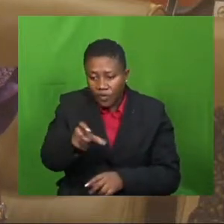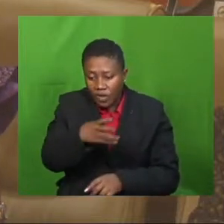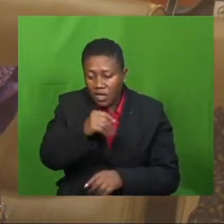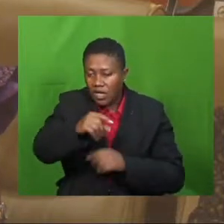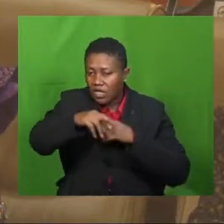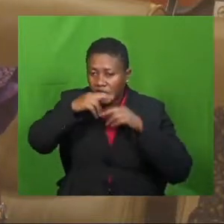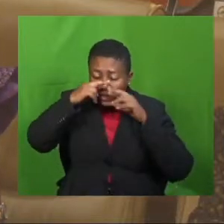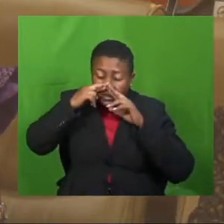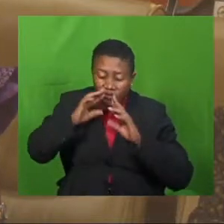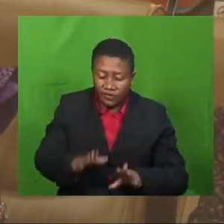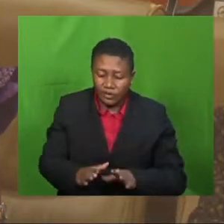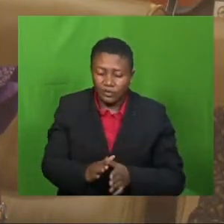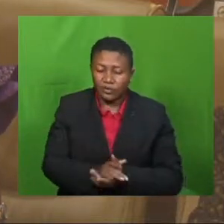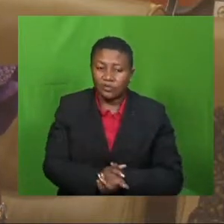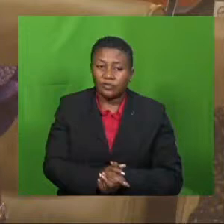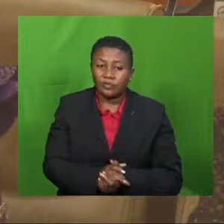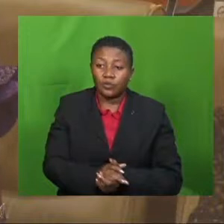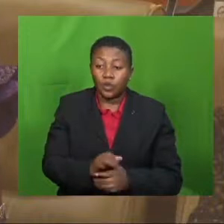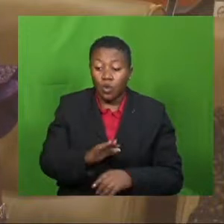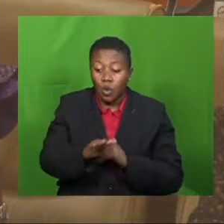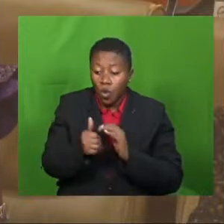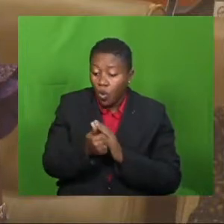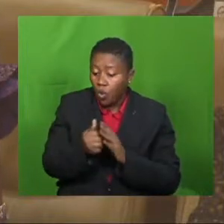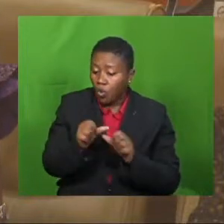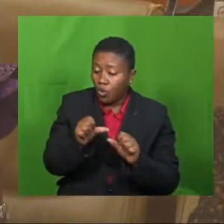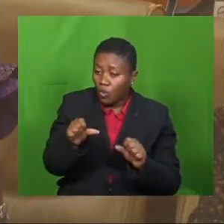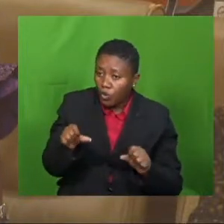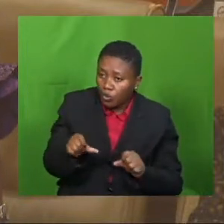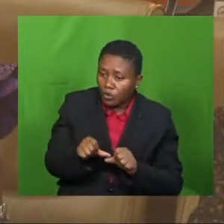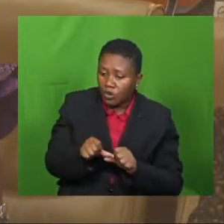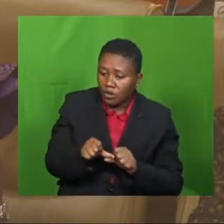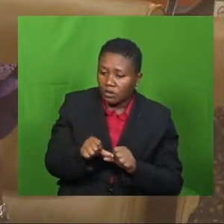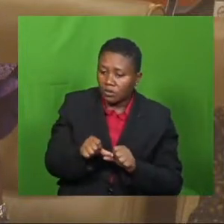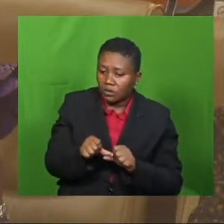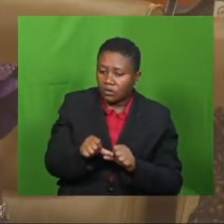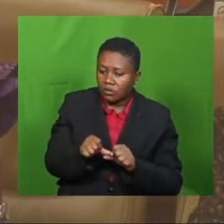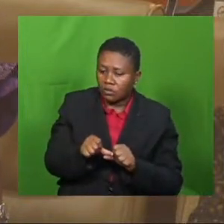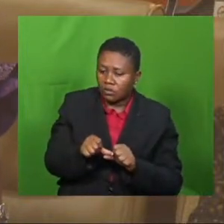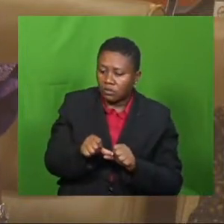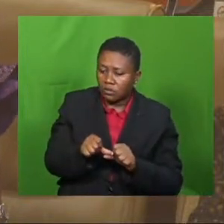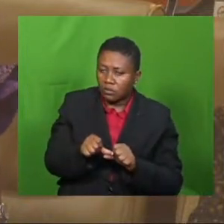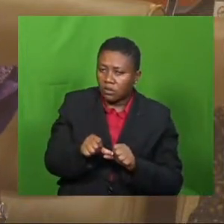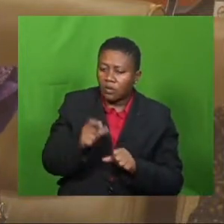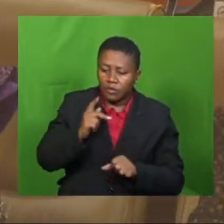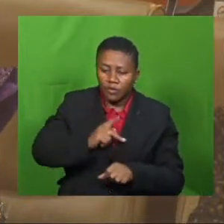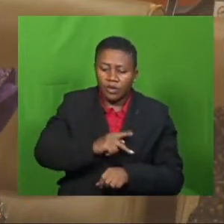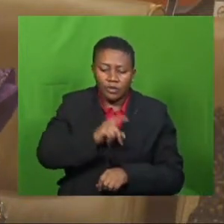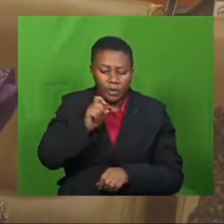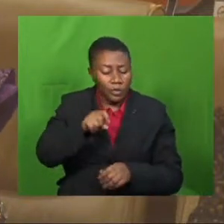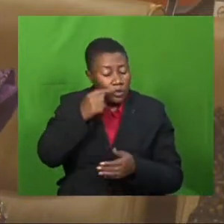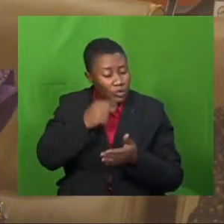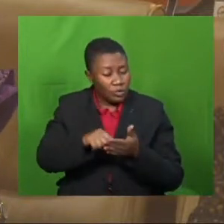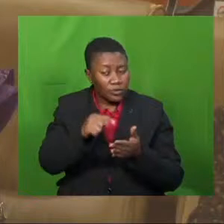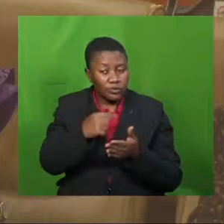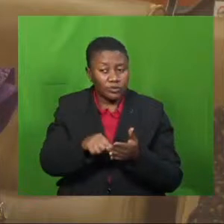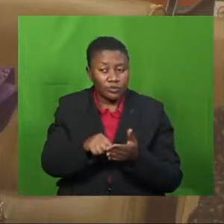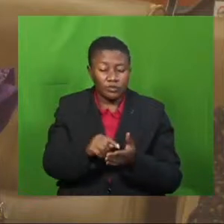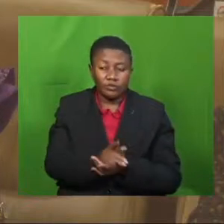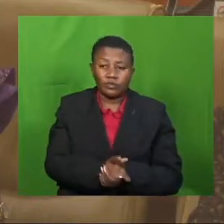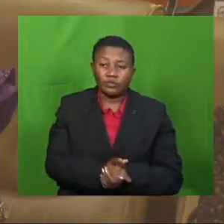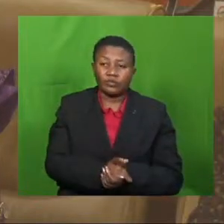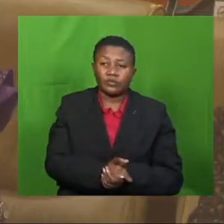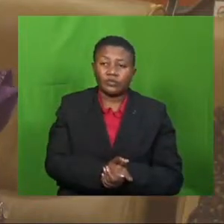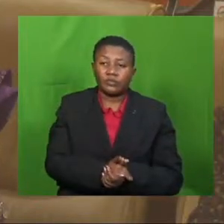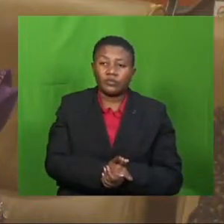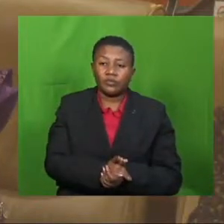advantage of it. And these are all areas that our Parliament can look at to see what we can do. So I